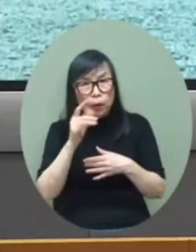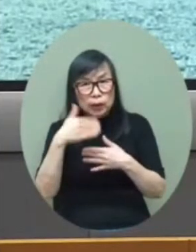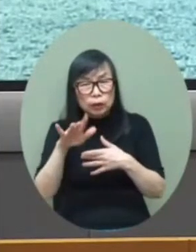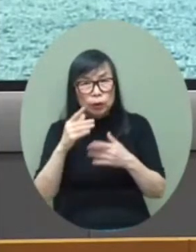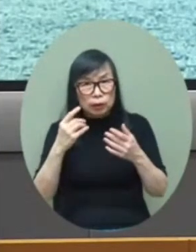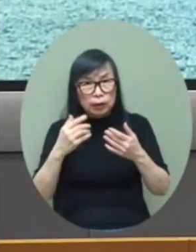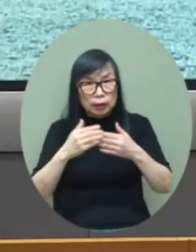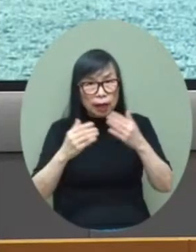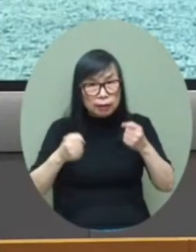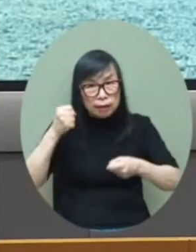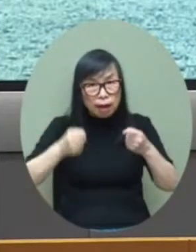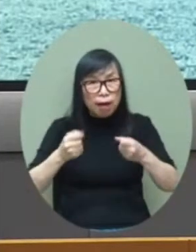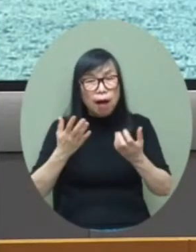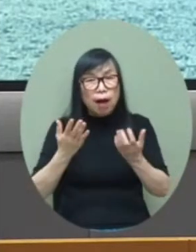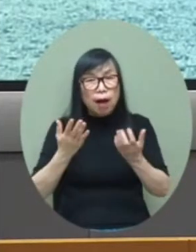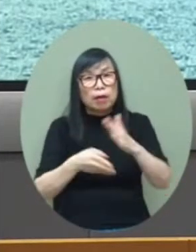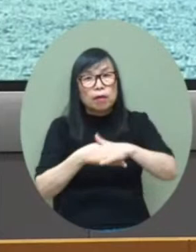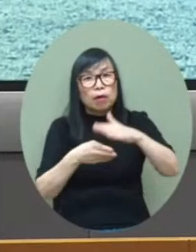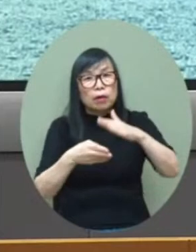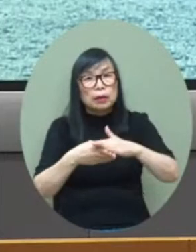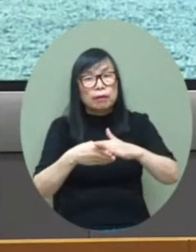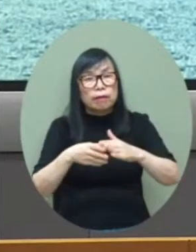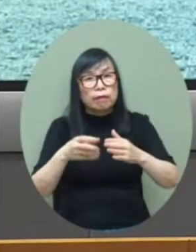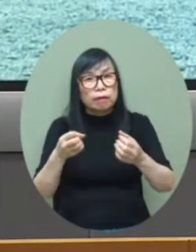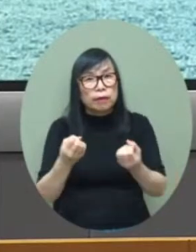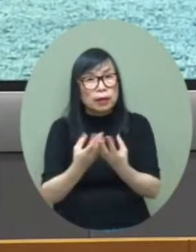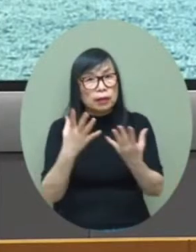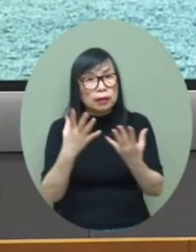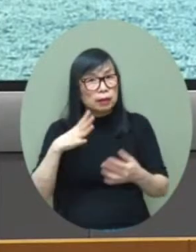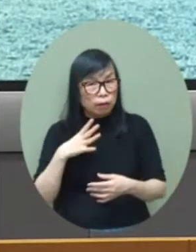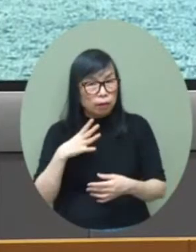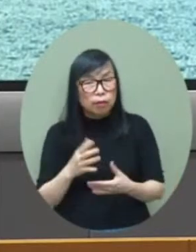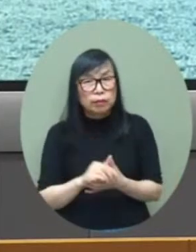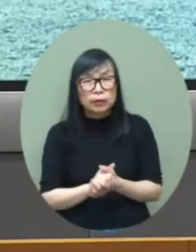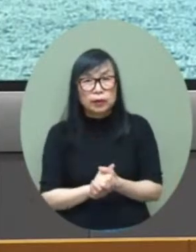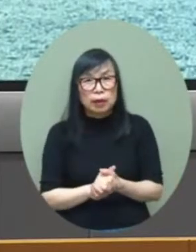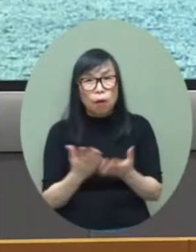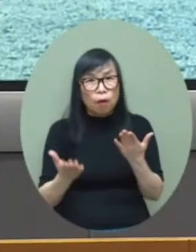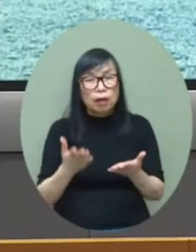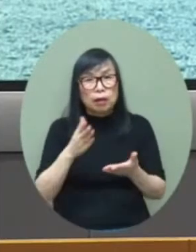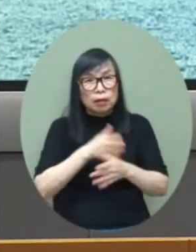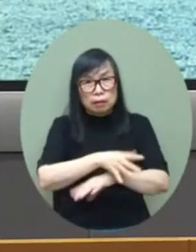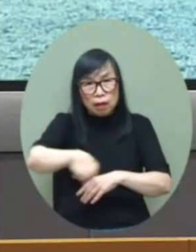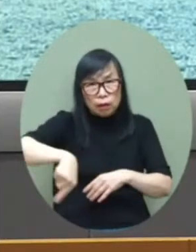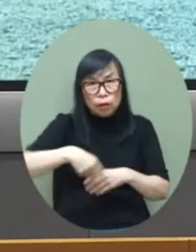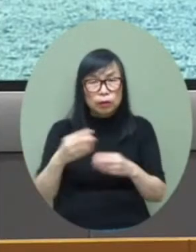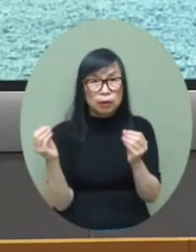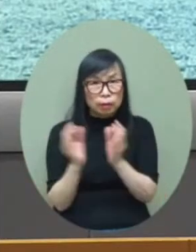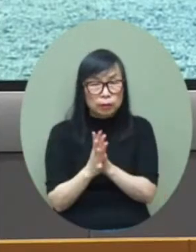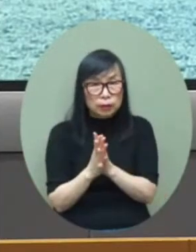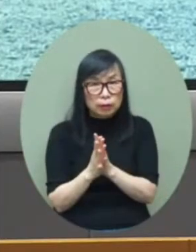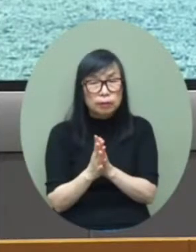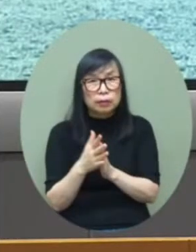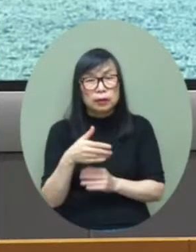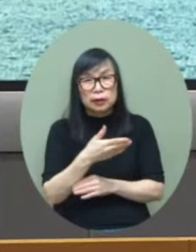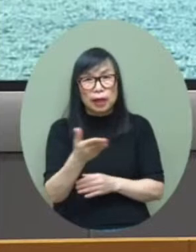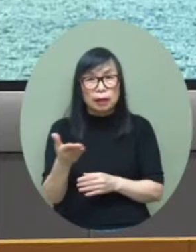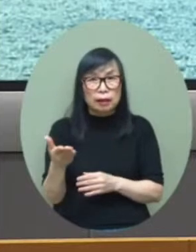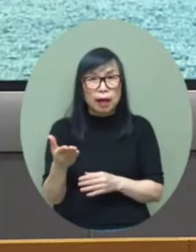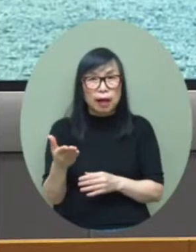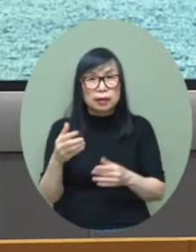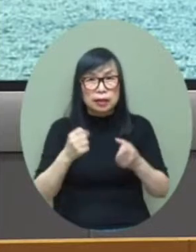on board the bus. We haven't picked up any transmission in other classes or in other buses. Probably there was